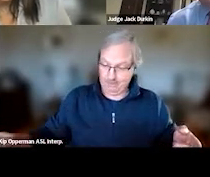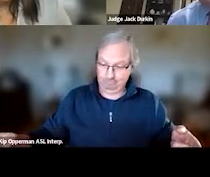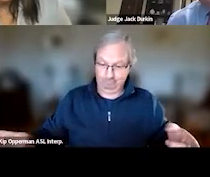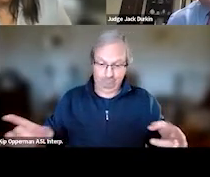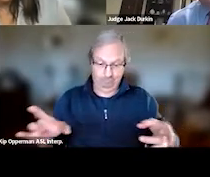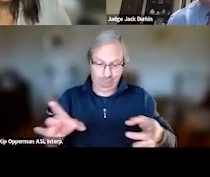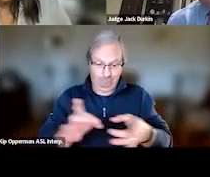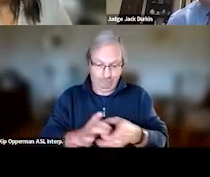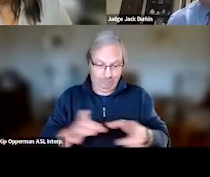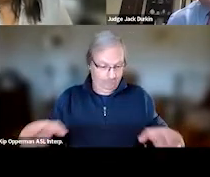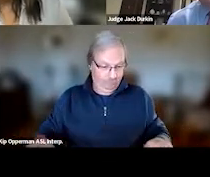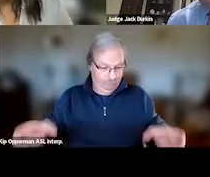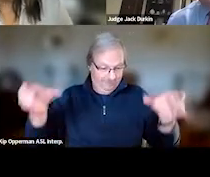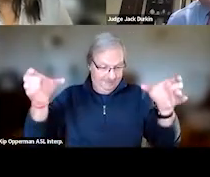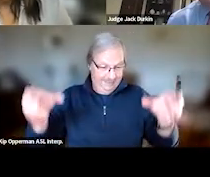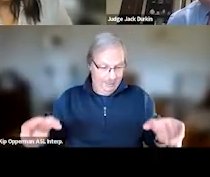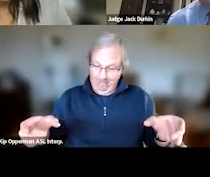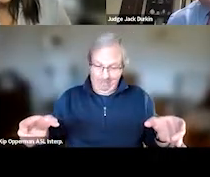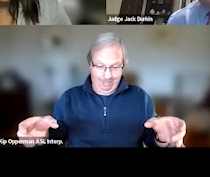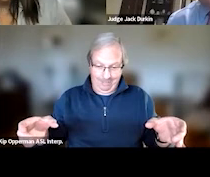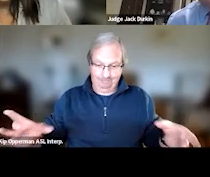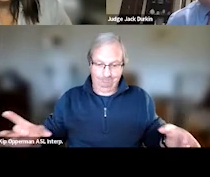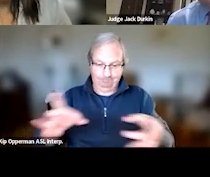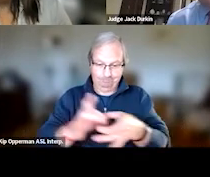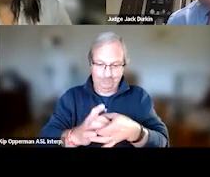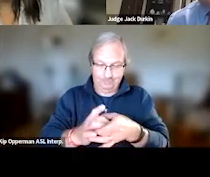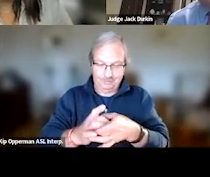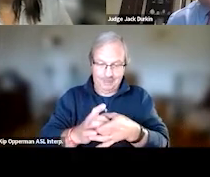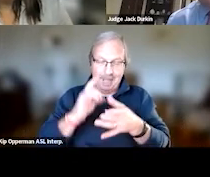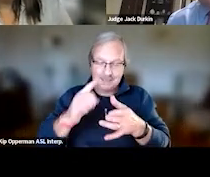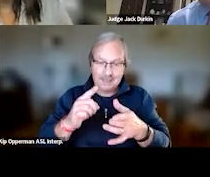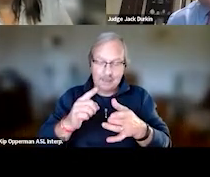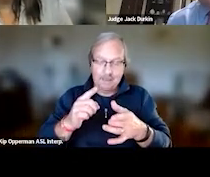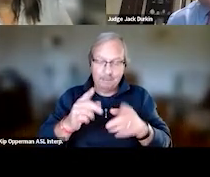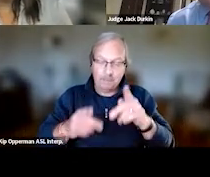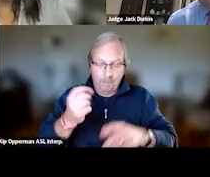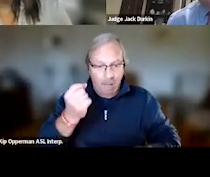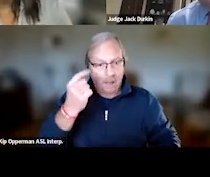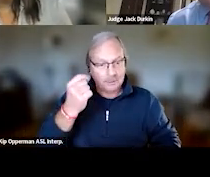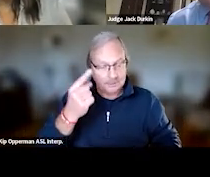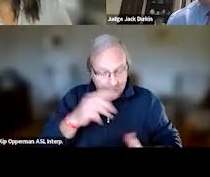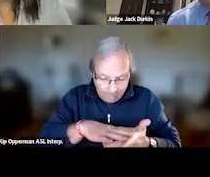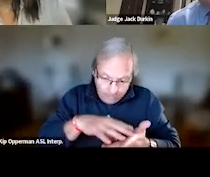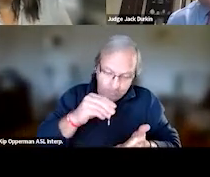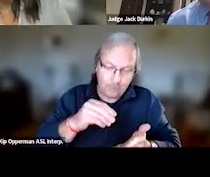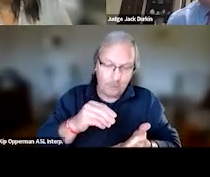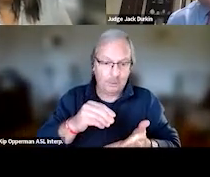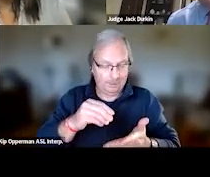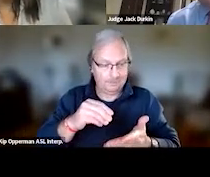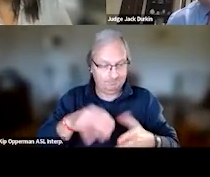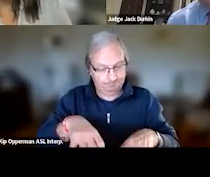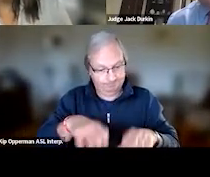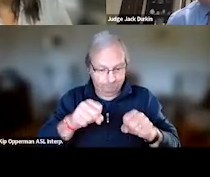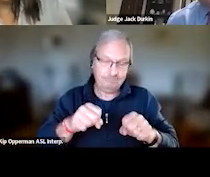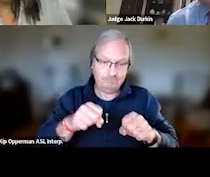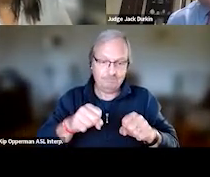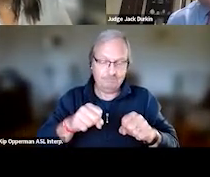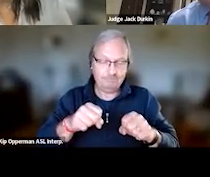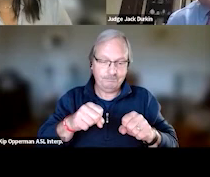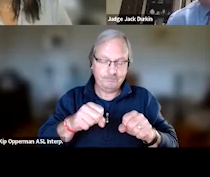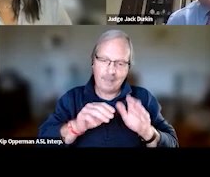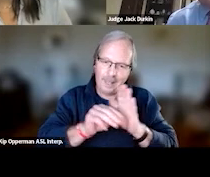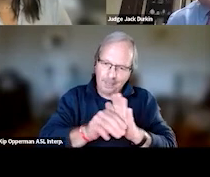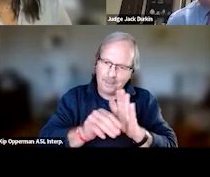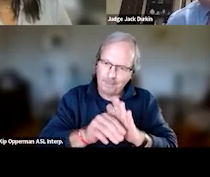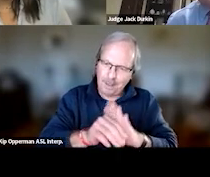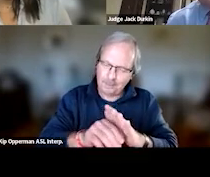siloed entities, and to see the needle get moved and to see the learning take place and to see the model, you know, actuated, and